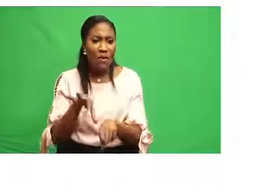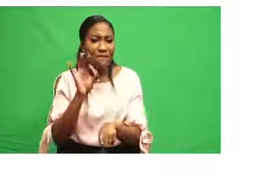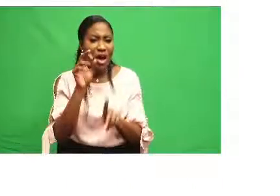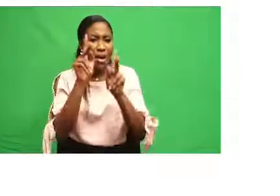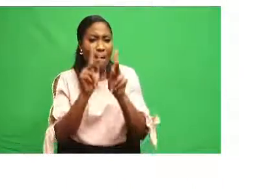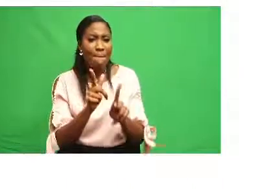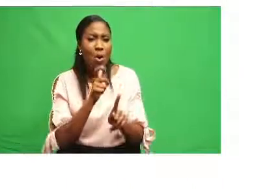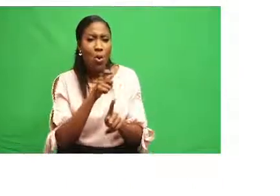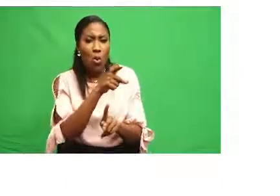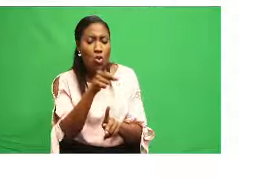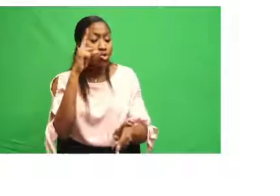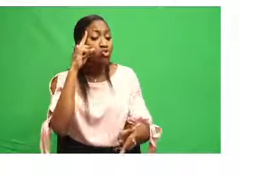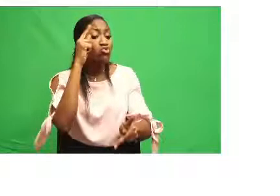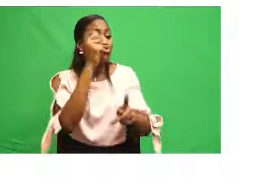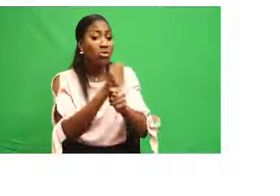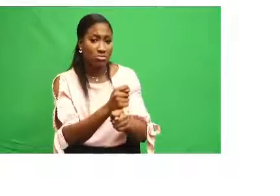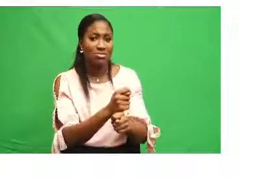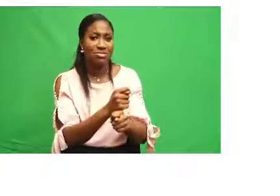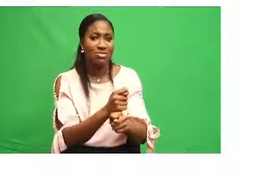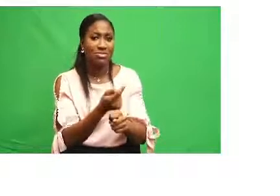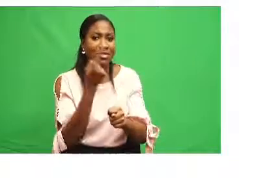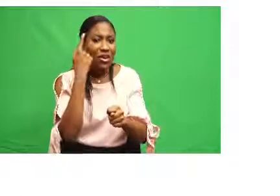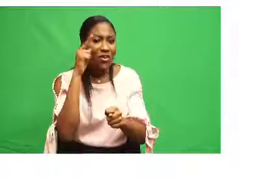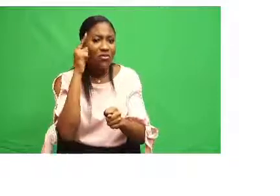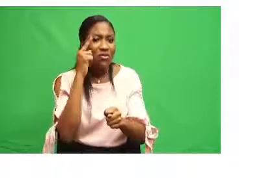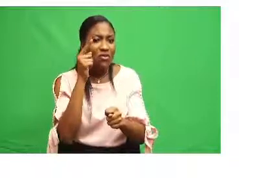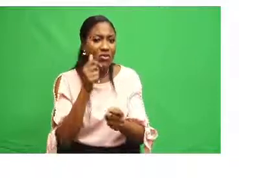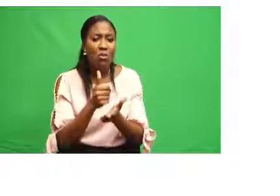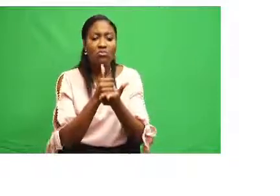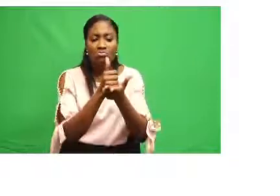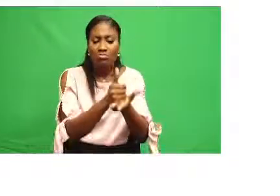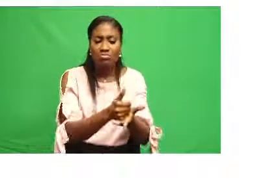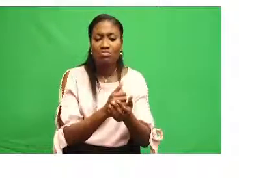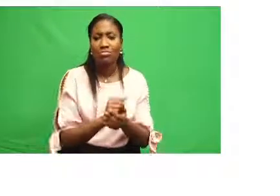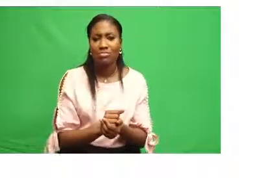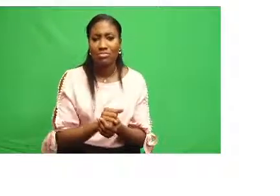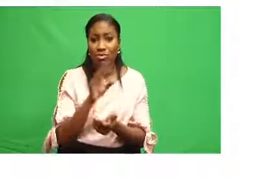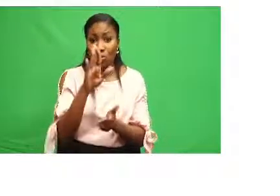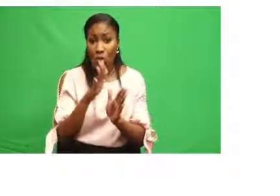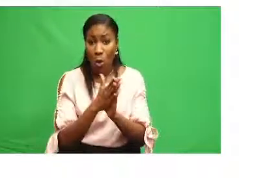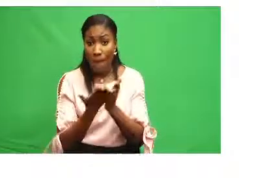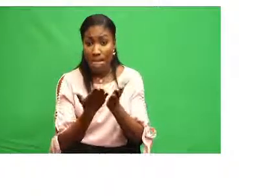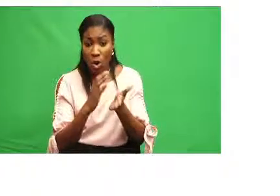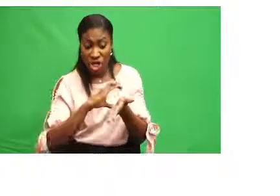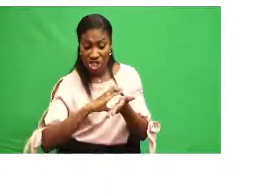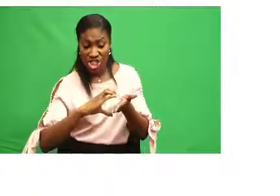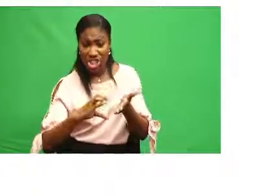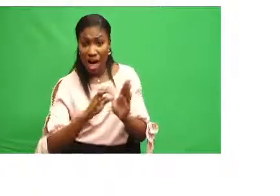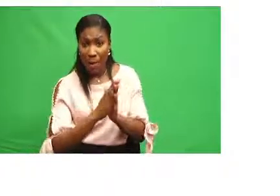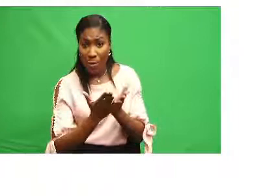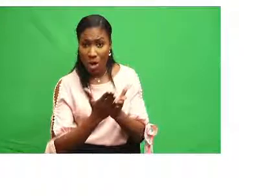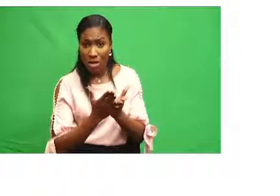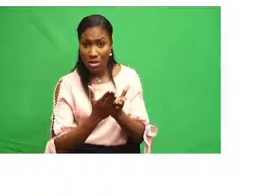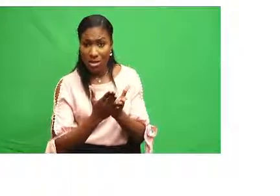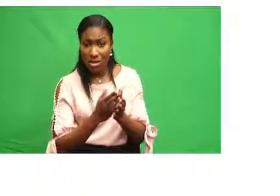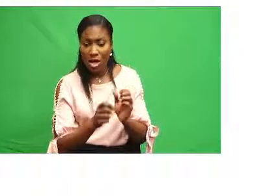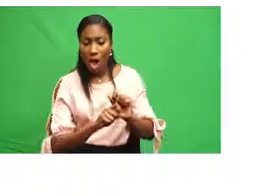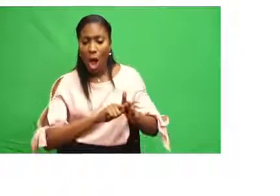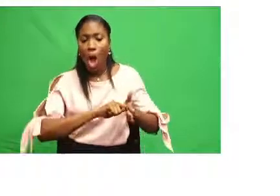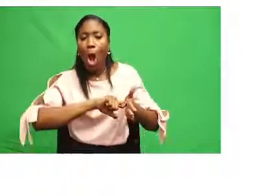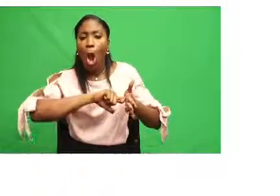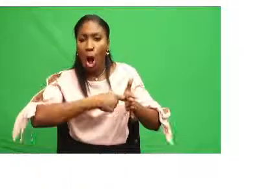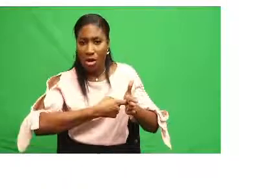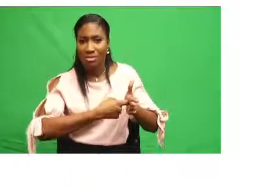to act as your agent in all estate planning matters. Lock up your checkbook. Don't have it lying around. Note even your